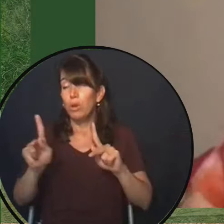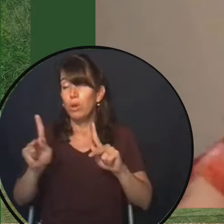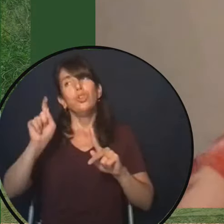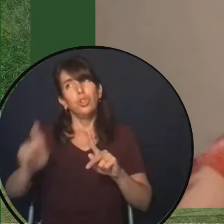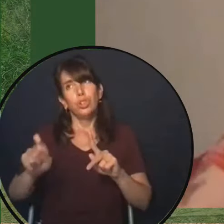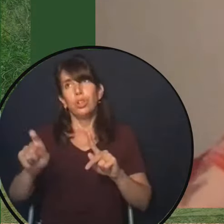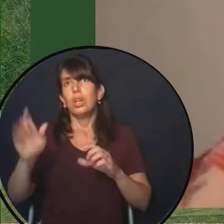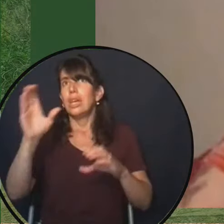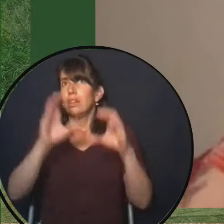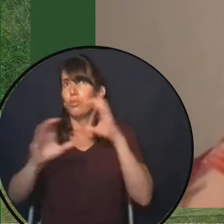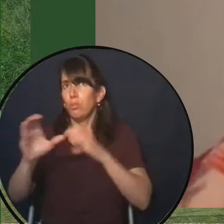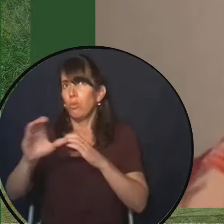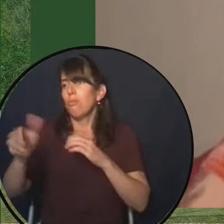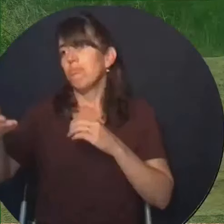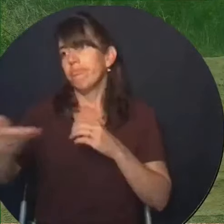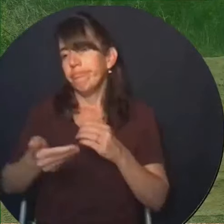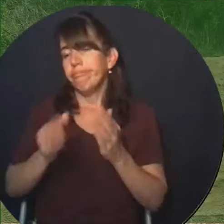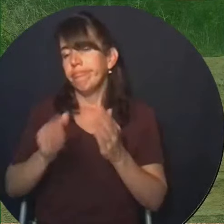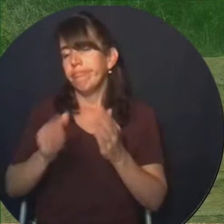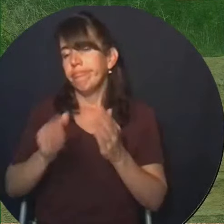important.